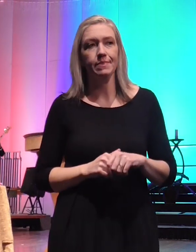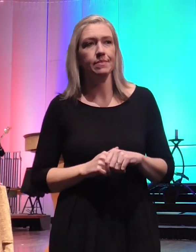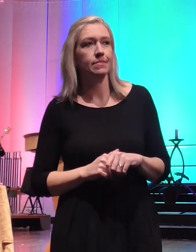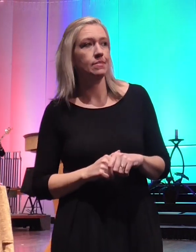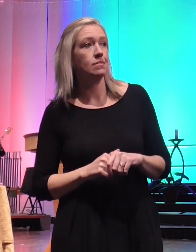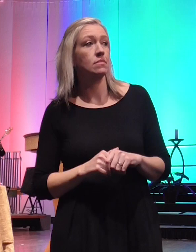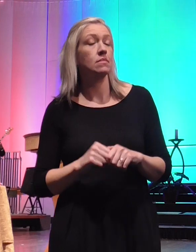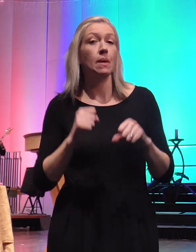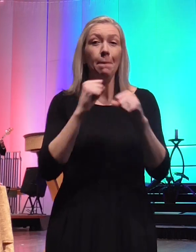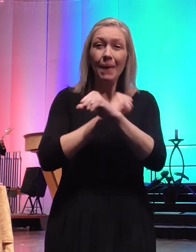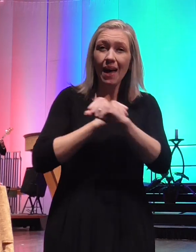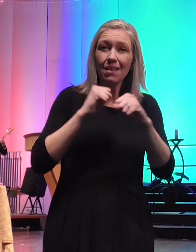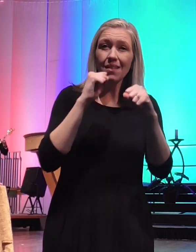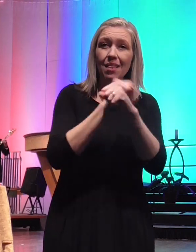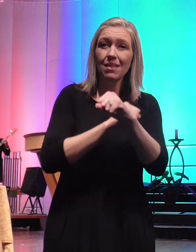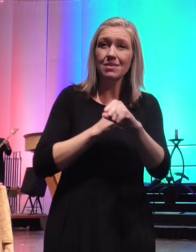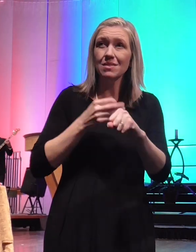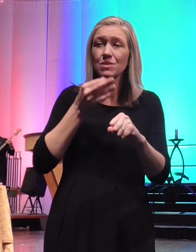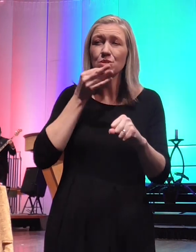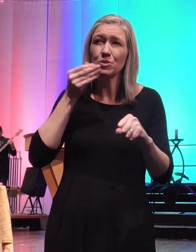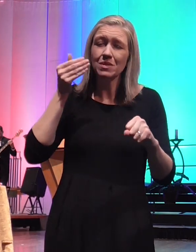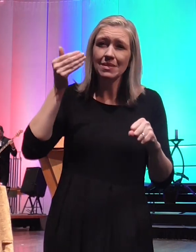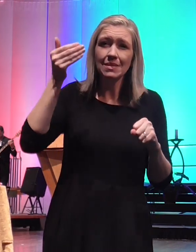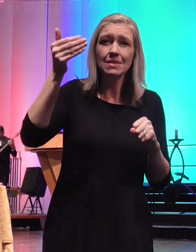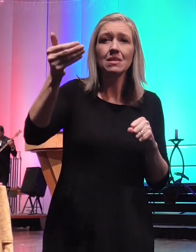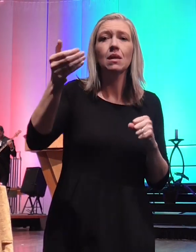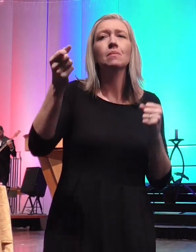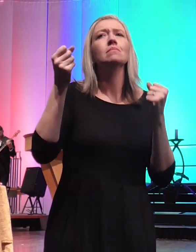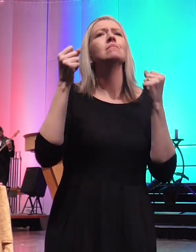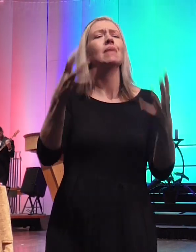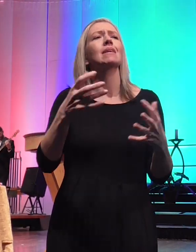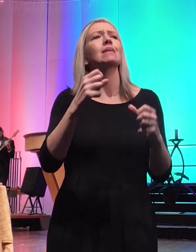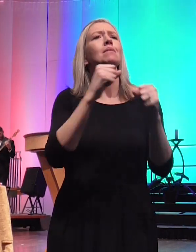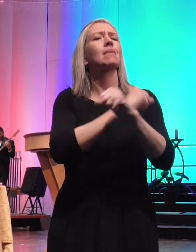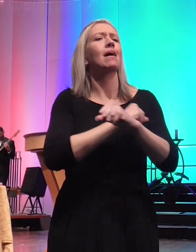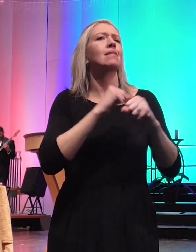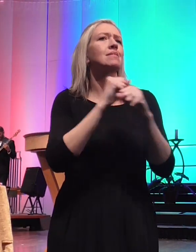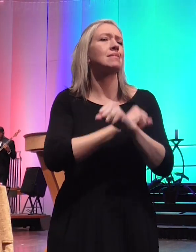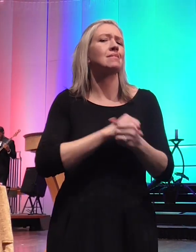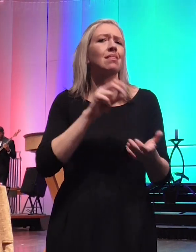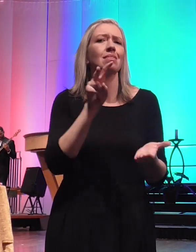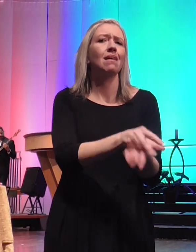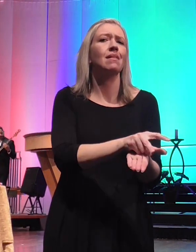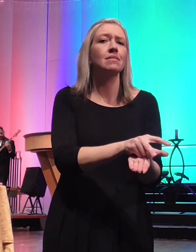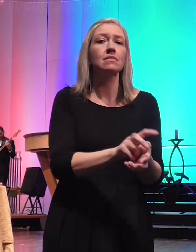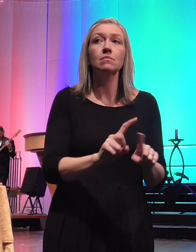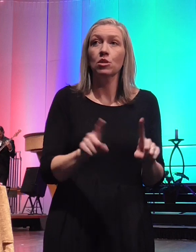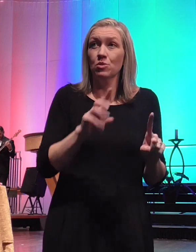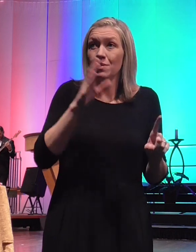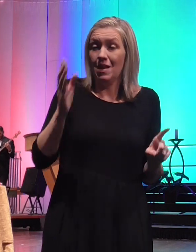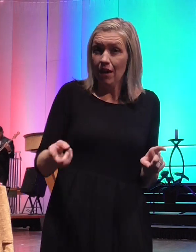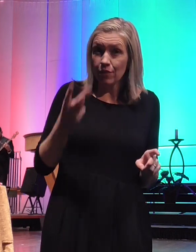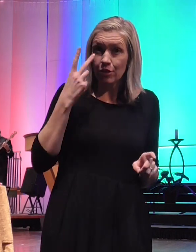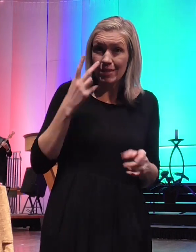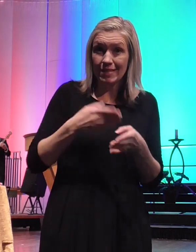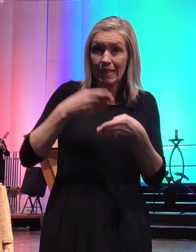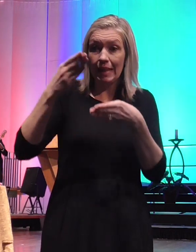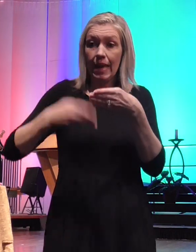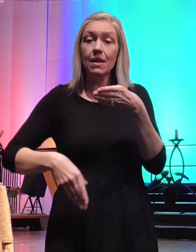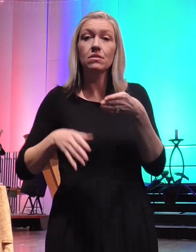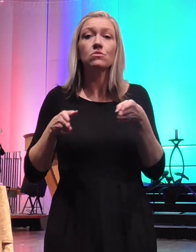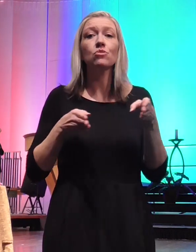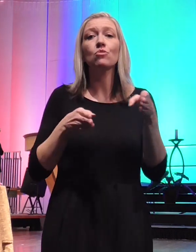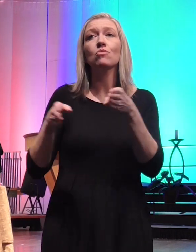There are battles ahead, many battles I've lost, but you never see the end of the road while